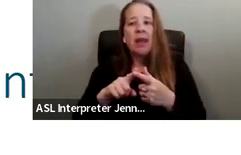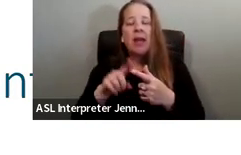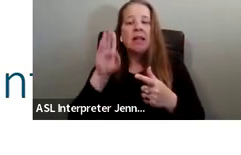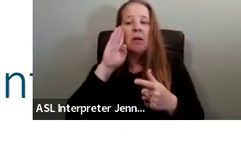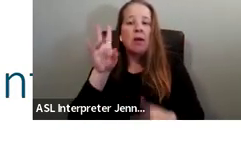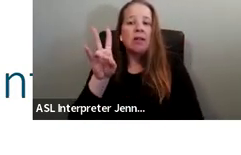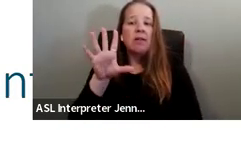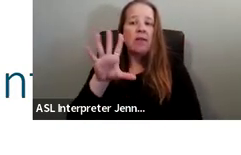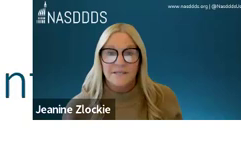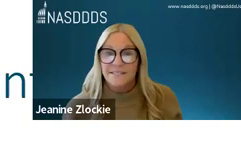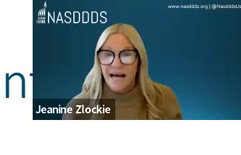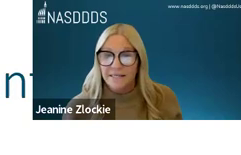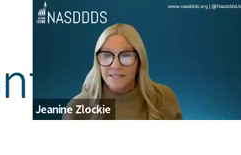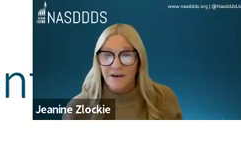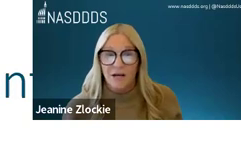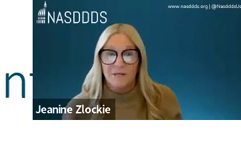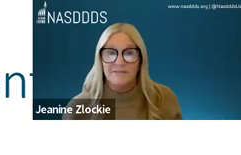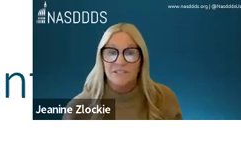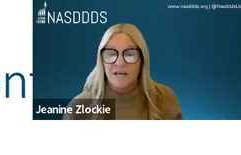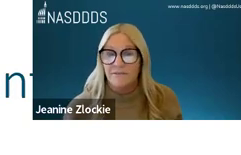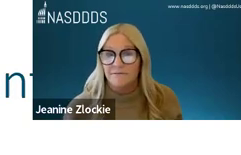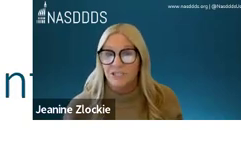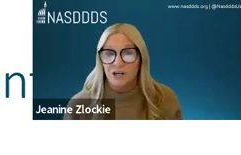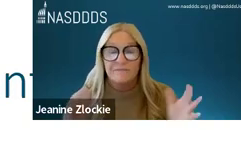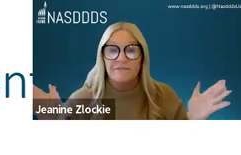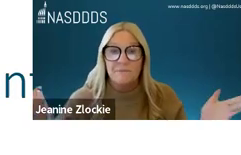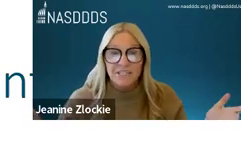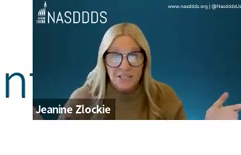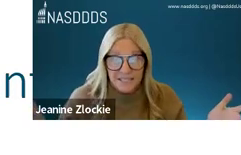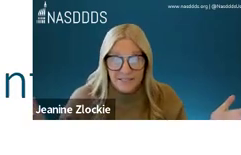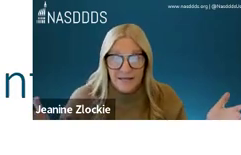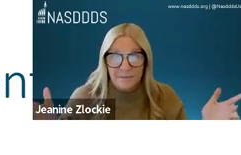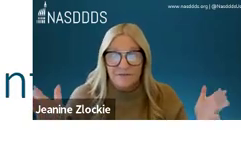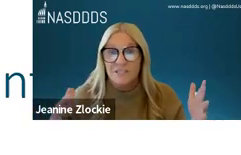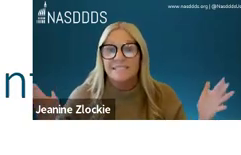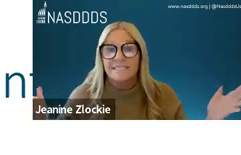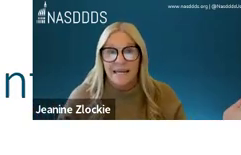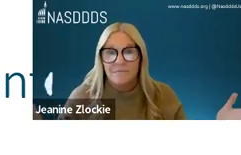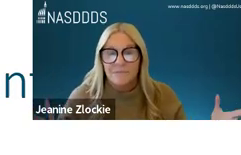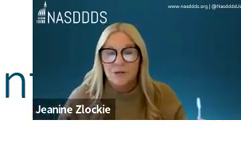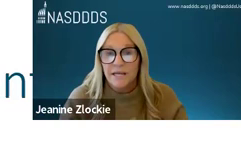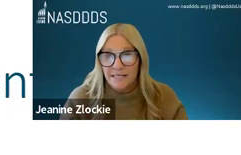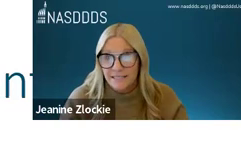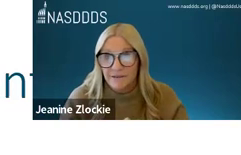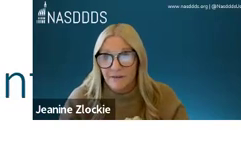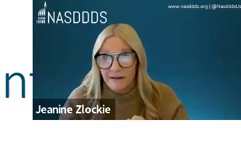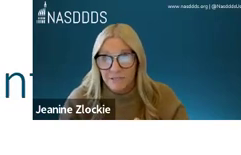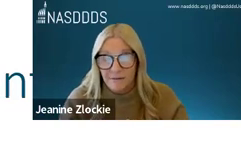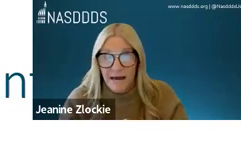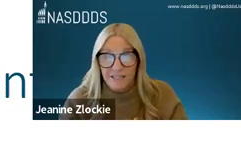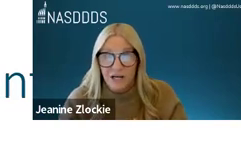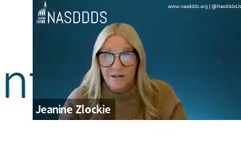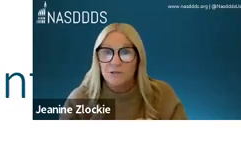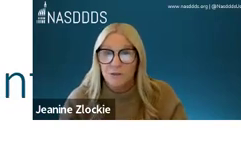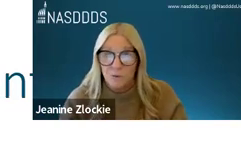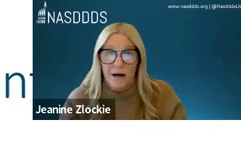match. The design and development of certain information systems for the state, you can get a